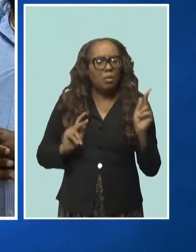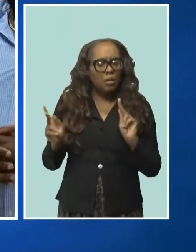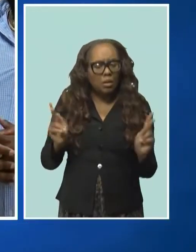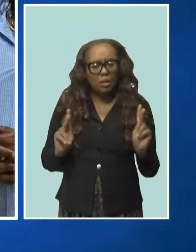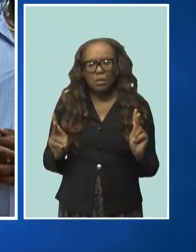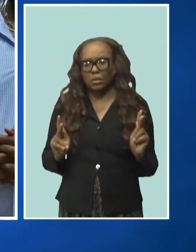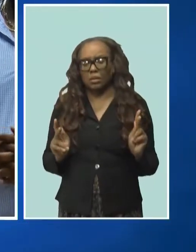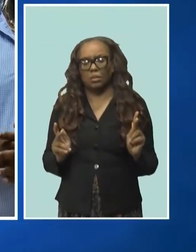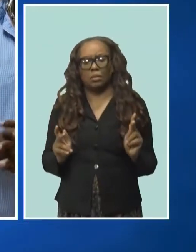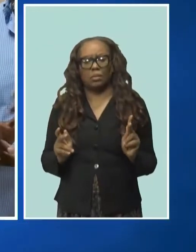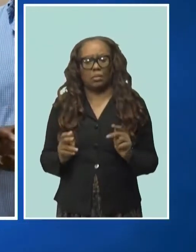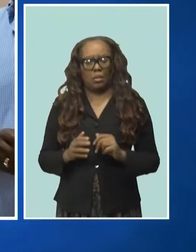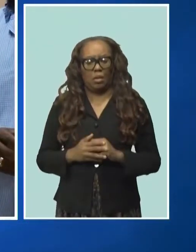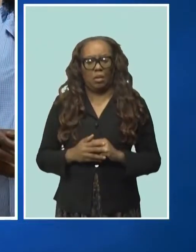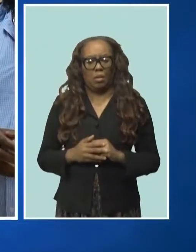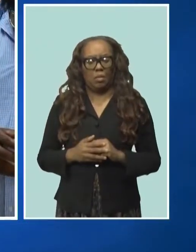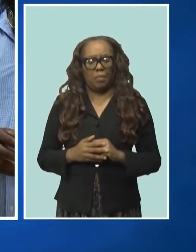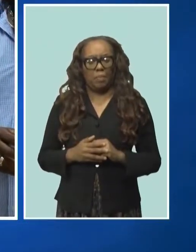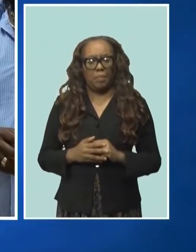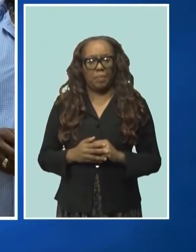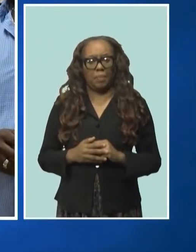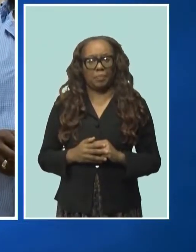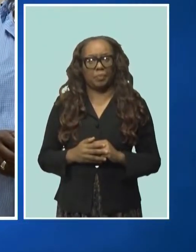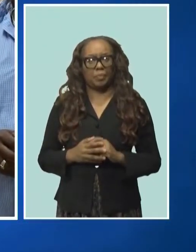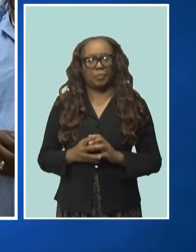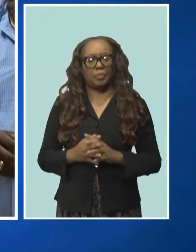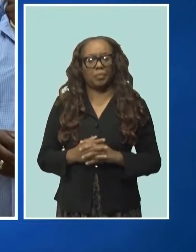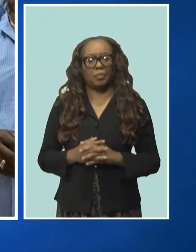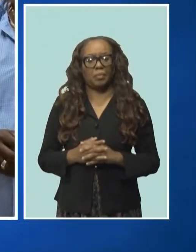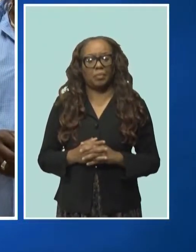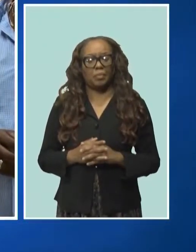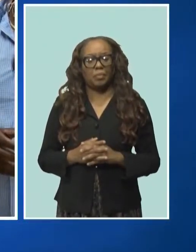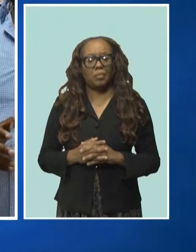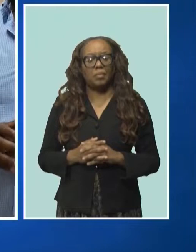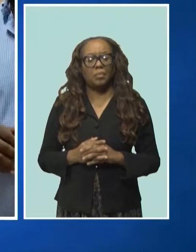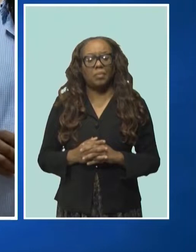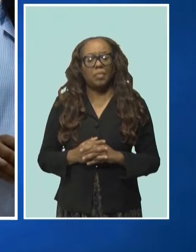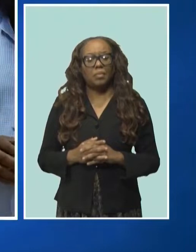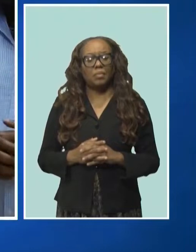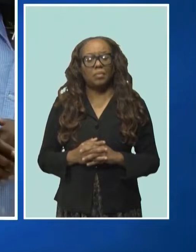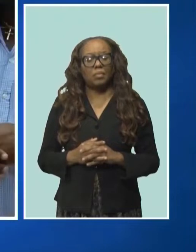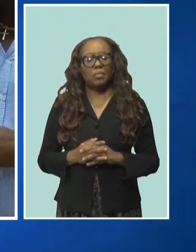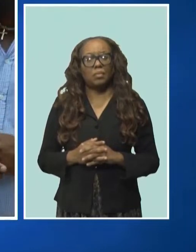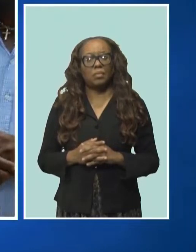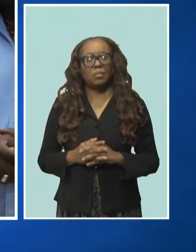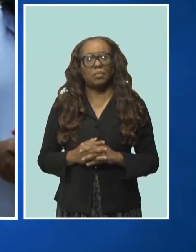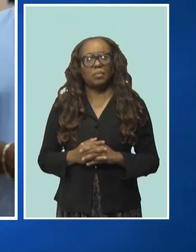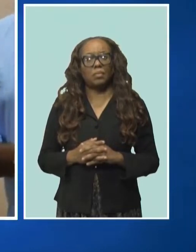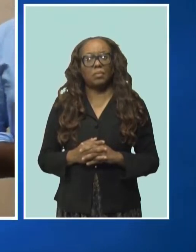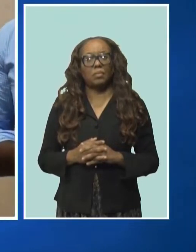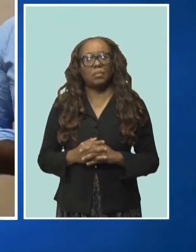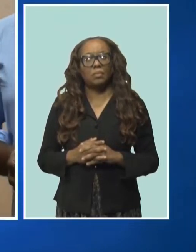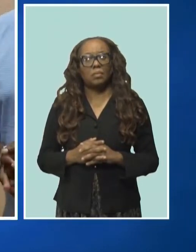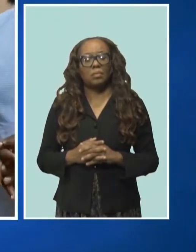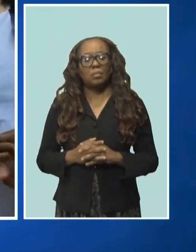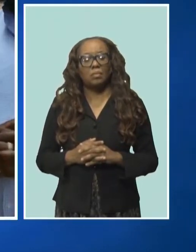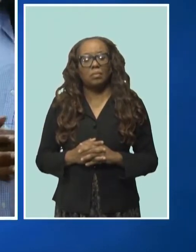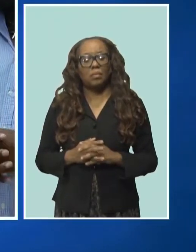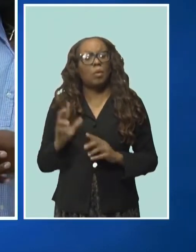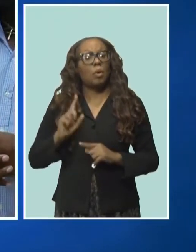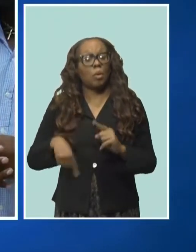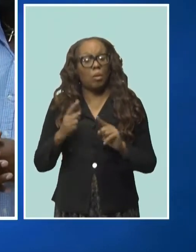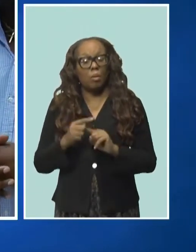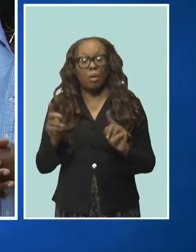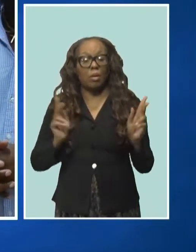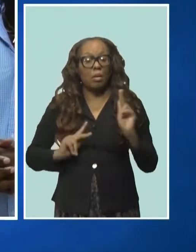tonight do not, it says that the devil find work for idle hands.